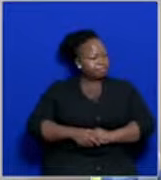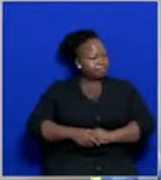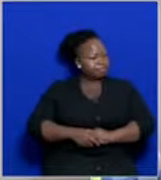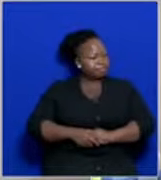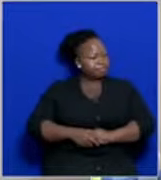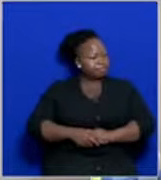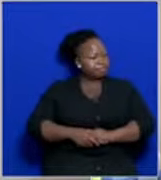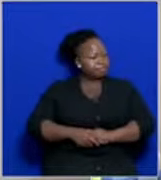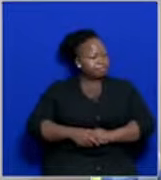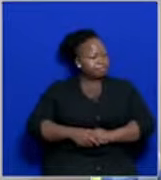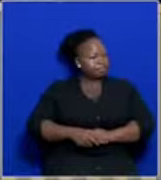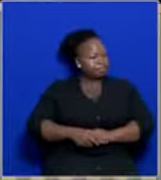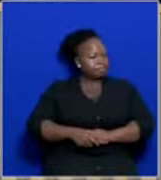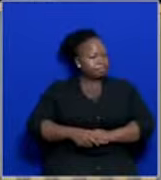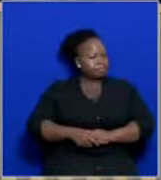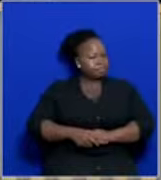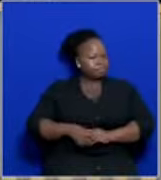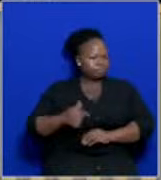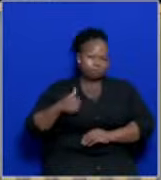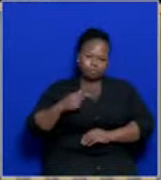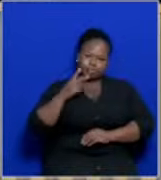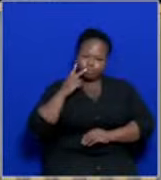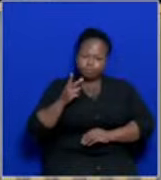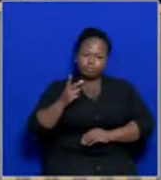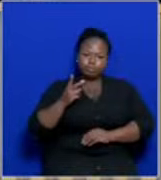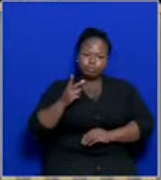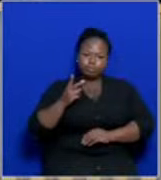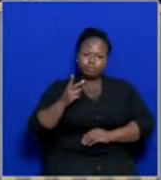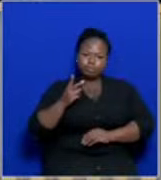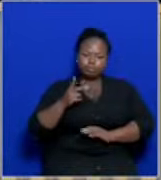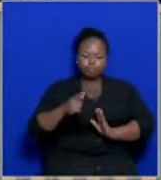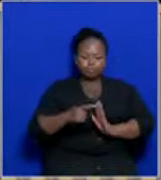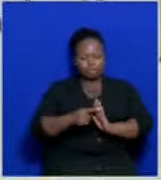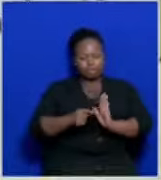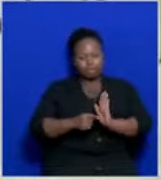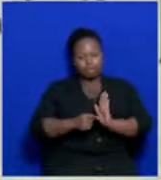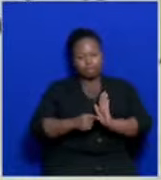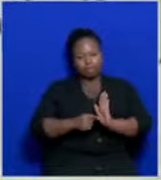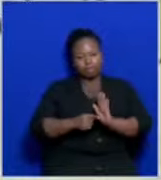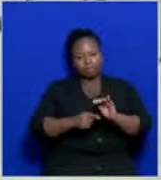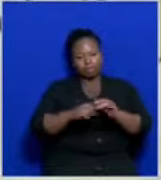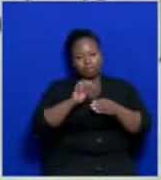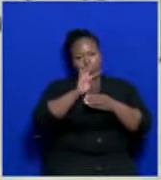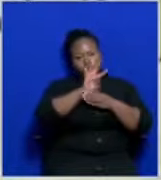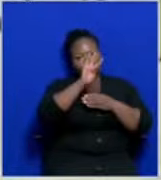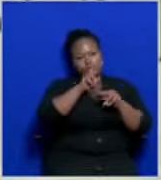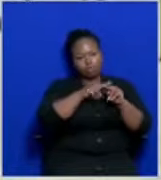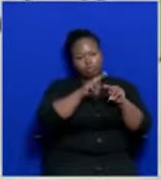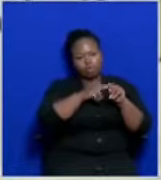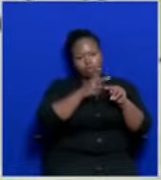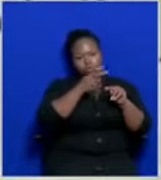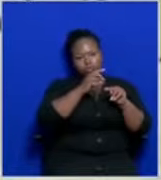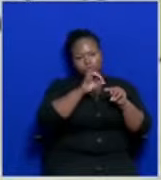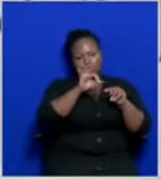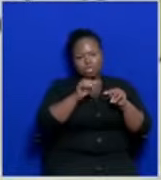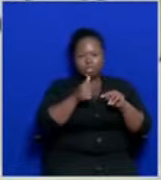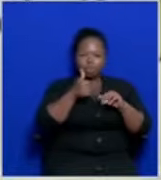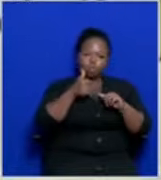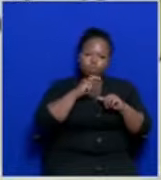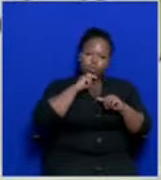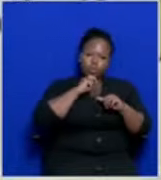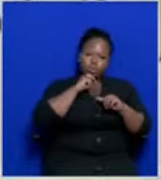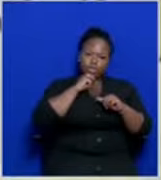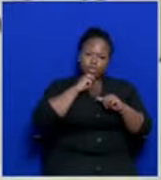I see a date at the top of the 14th of February 2023. Good morning, Chief. Today